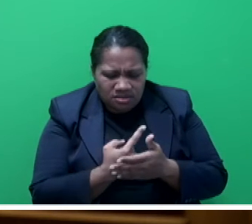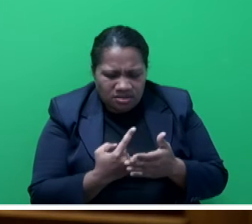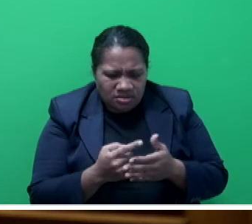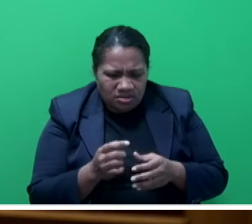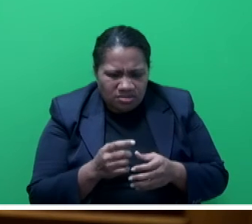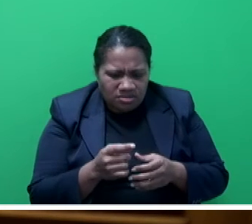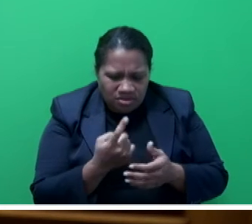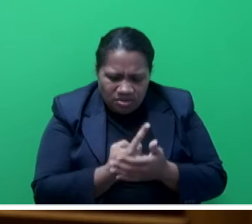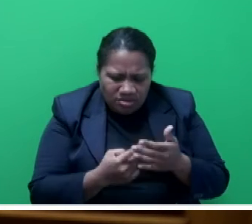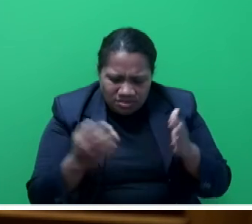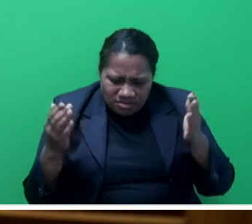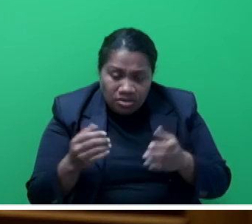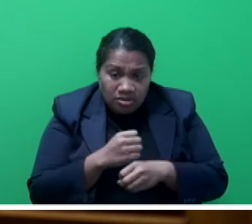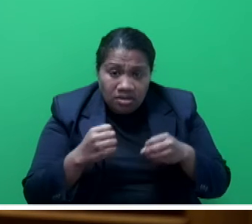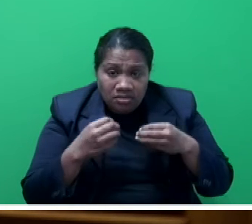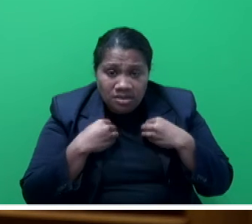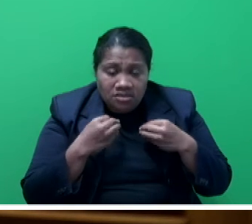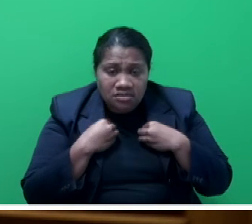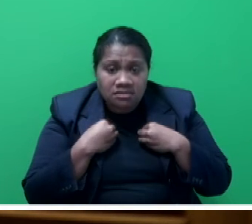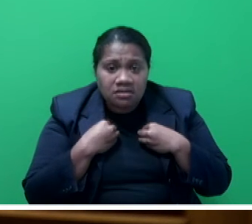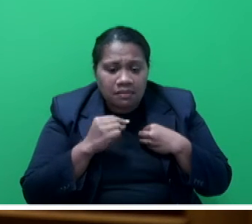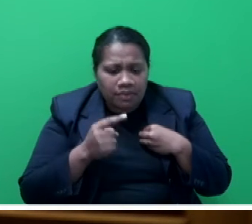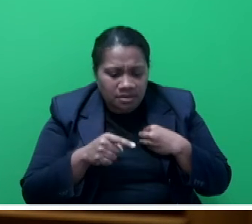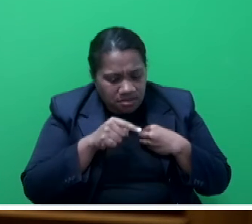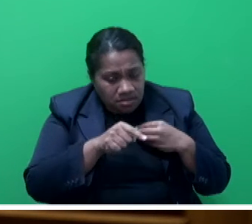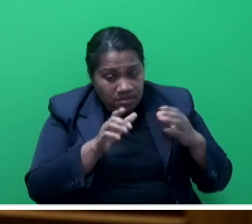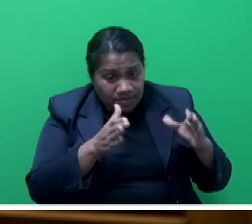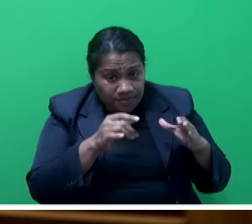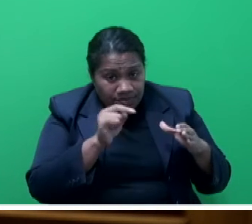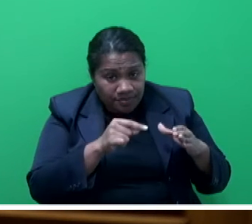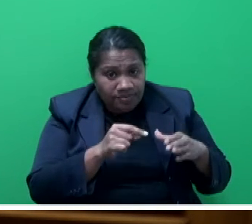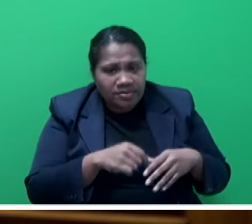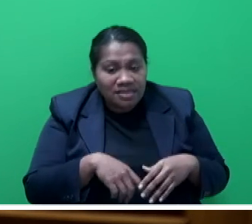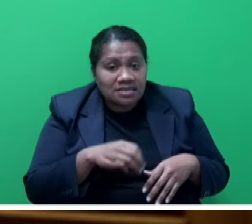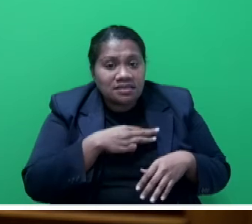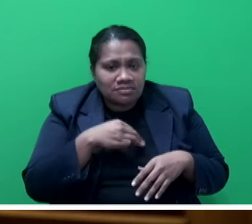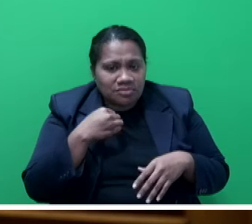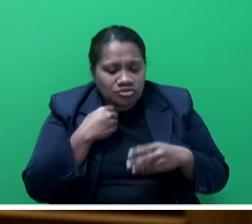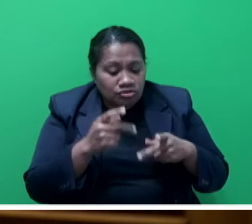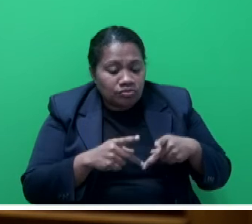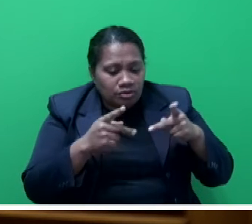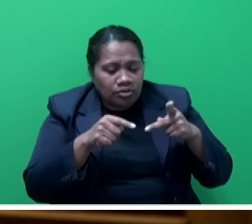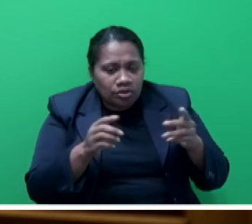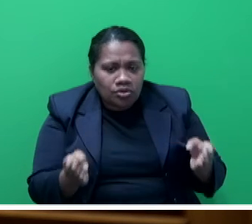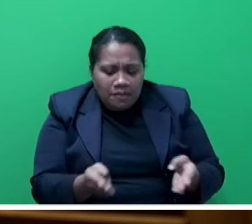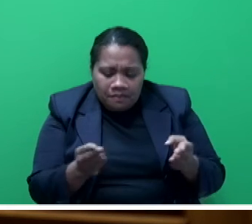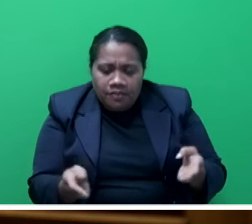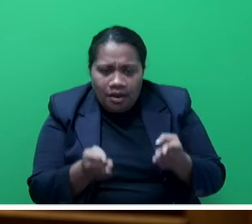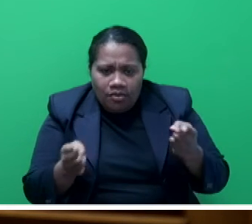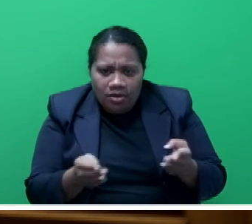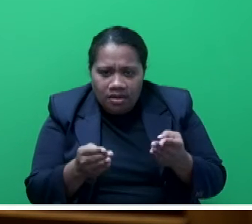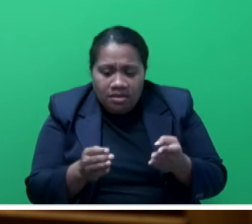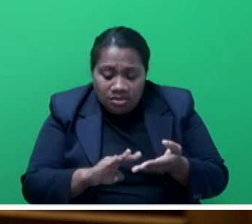businesses and entrepreneurship aspirations, but it's a model that the ministry actively promotes to empower the grassroots